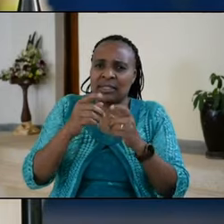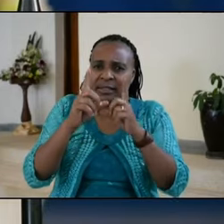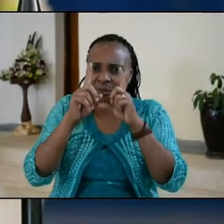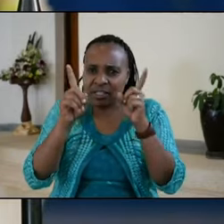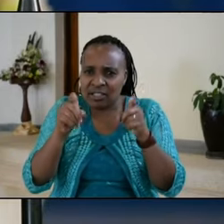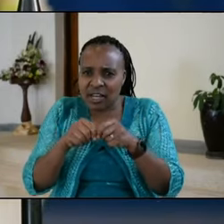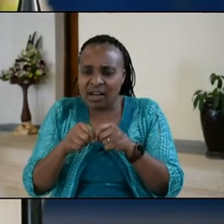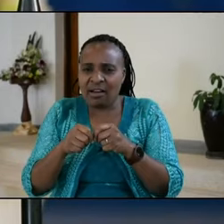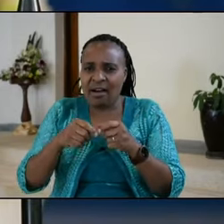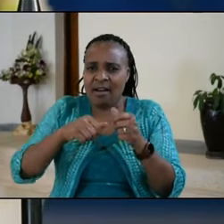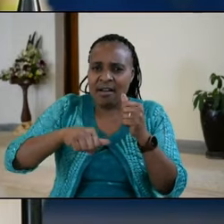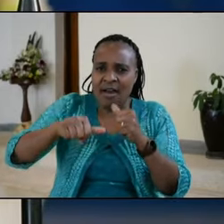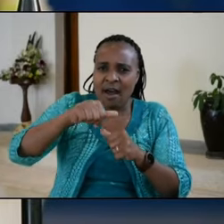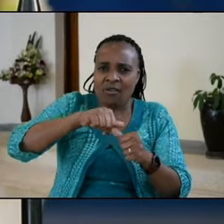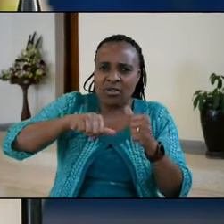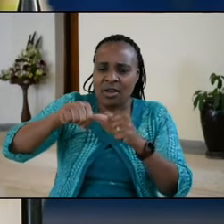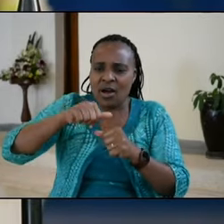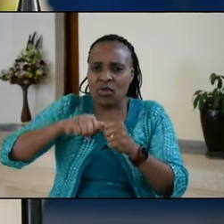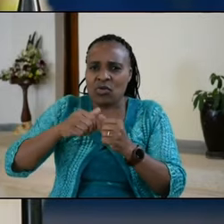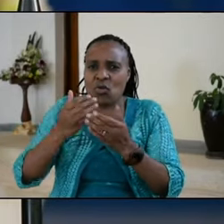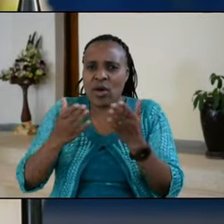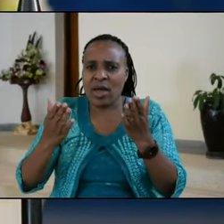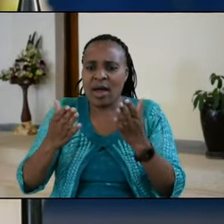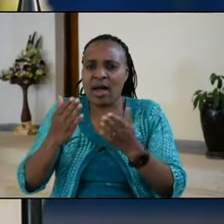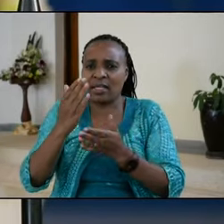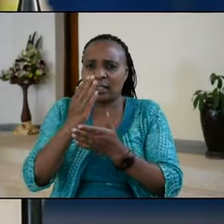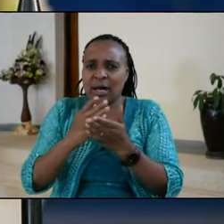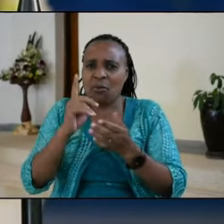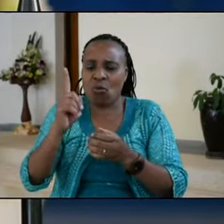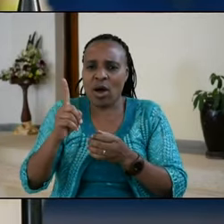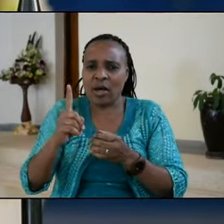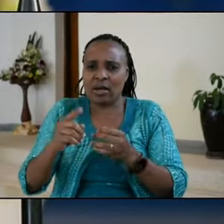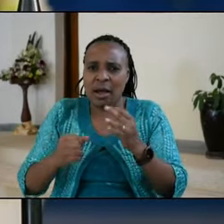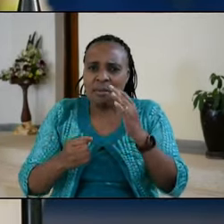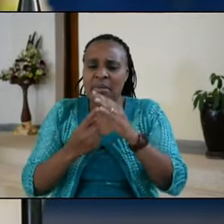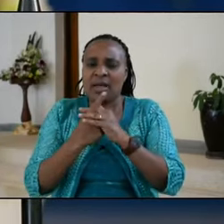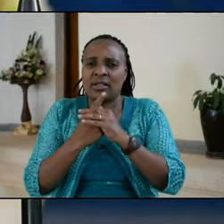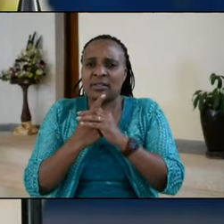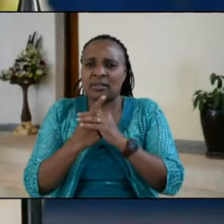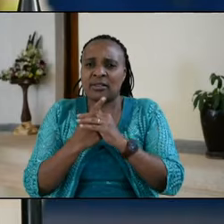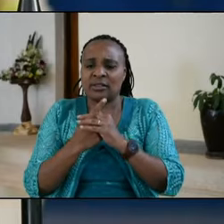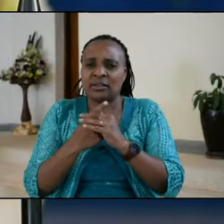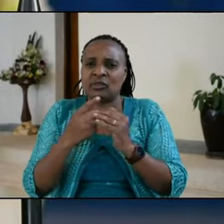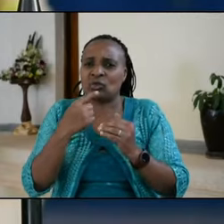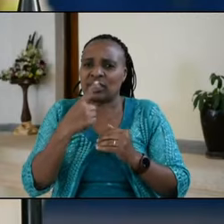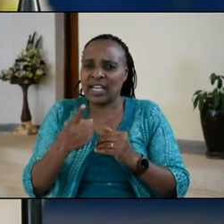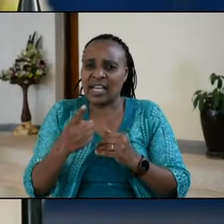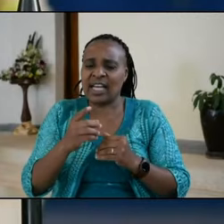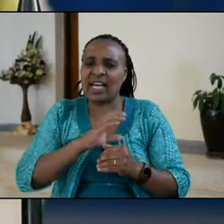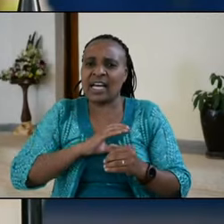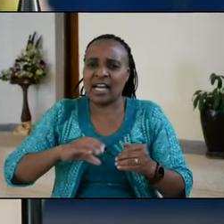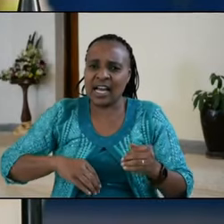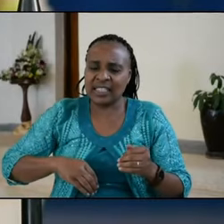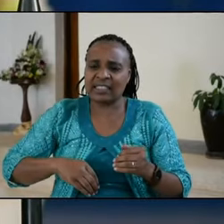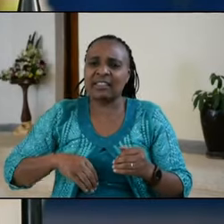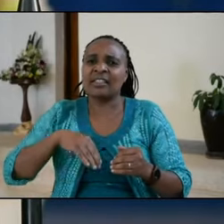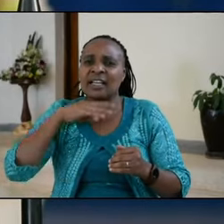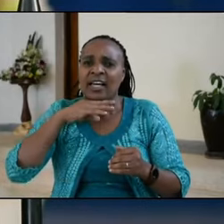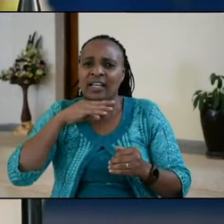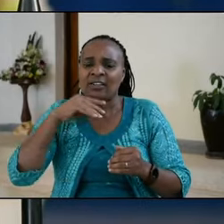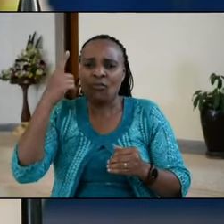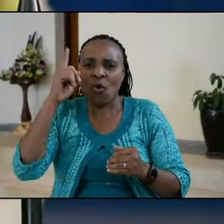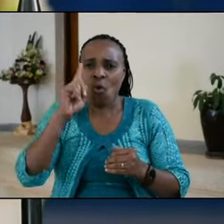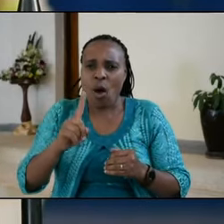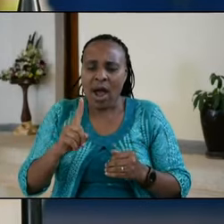days ago where a certain preacher appears to allude that Christ died for one race as opposed to